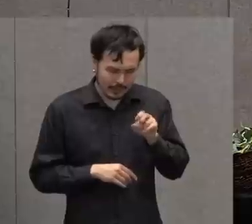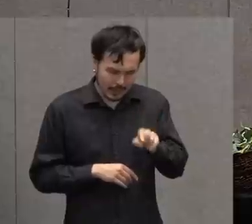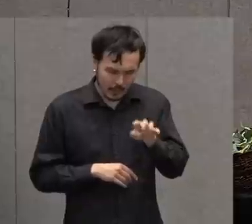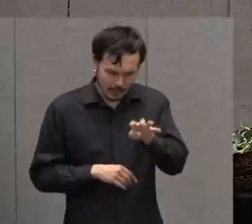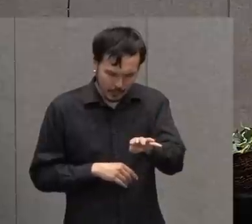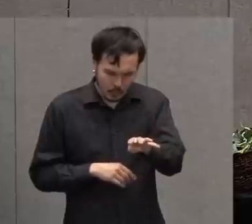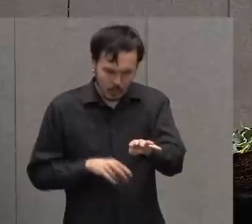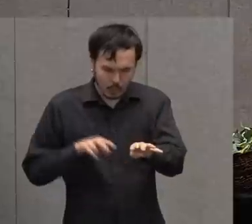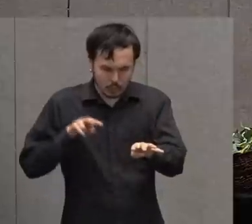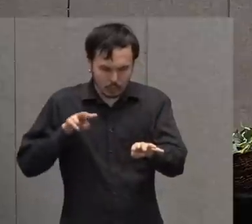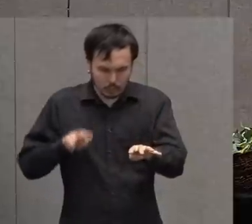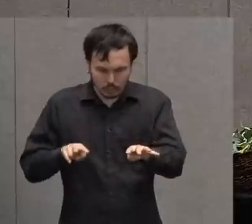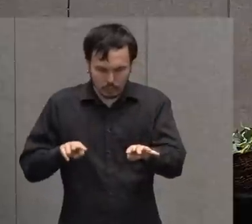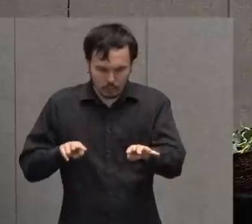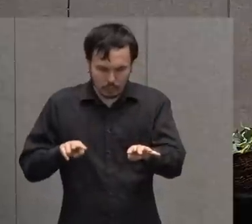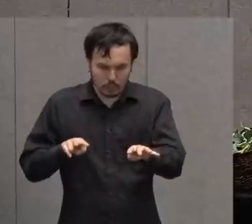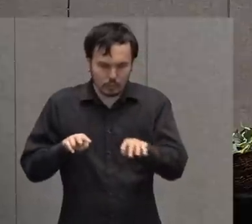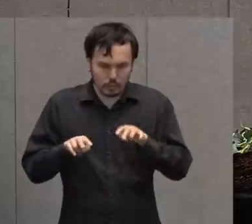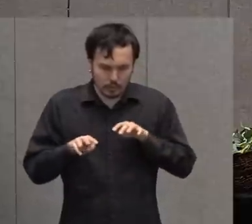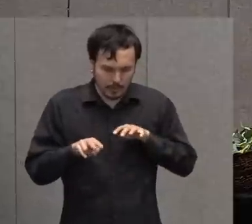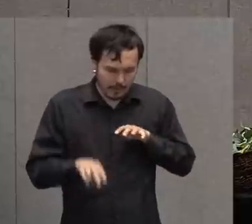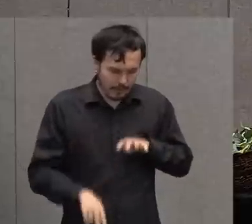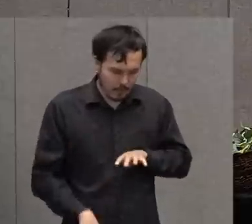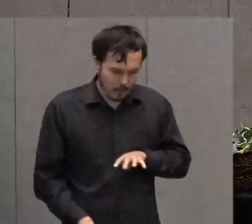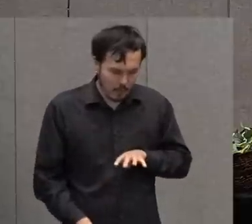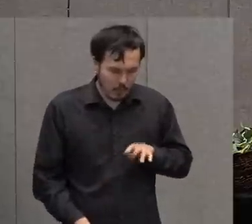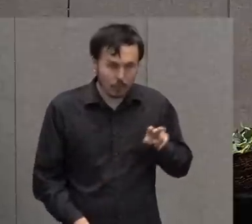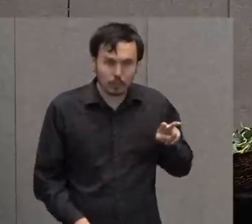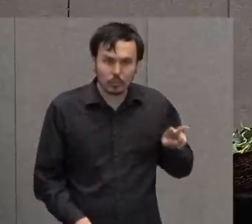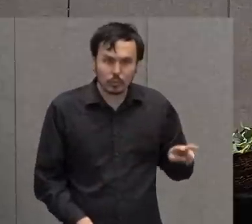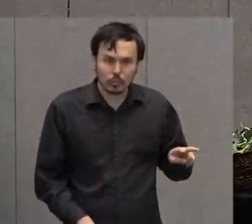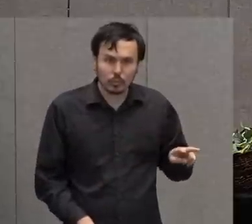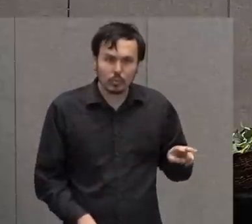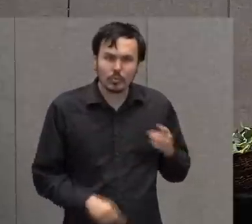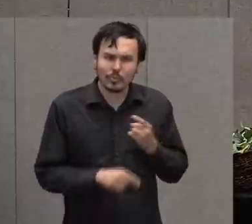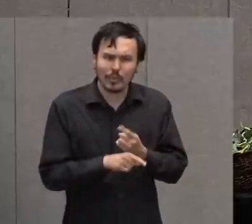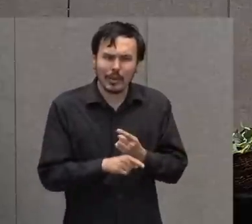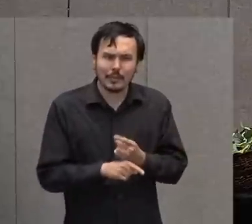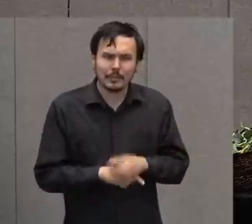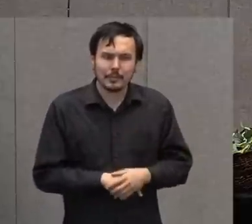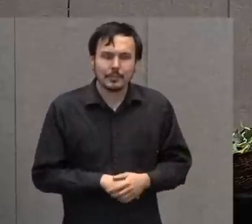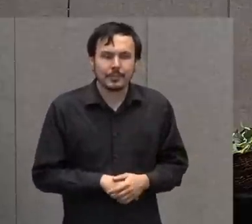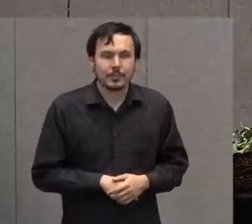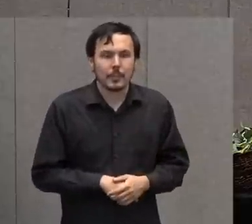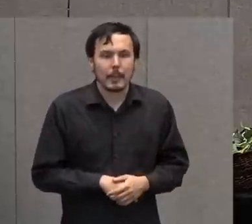was 2, and this side was 4, and this side was 2, right?